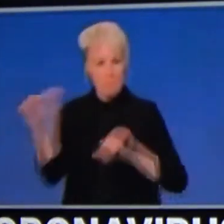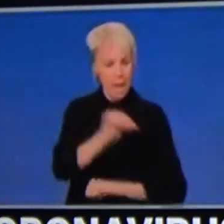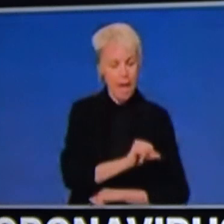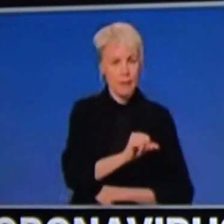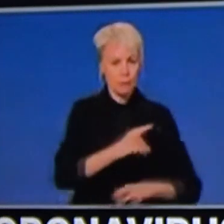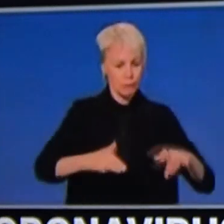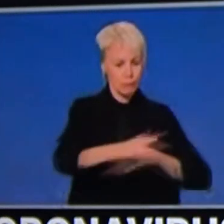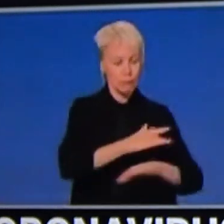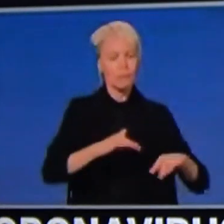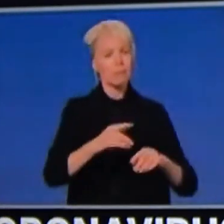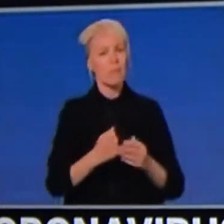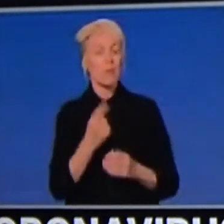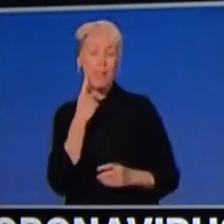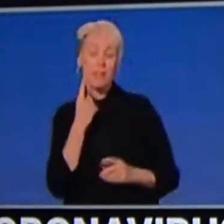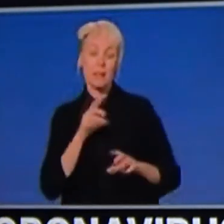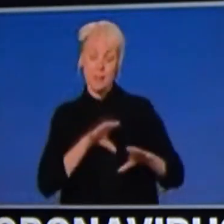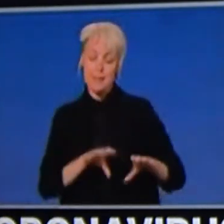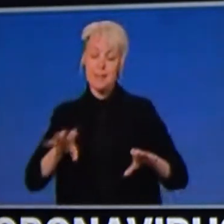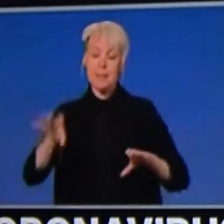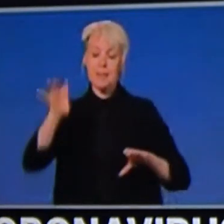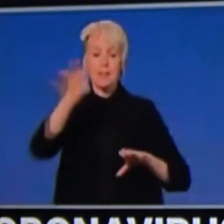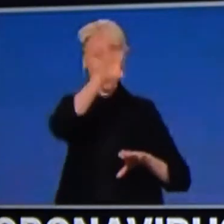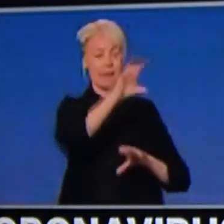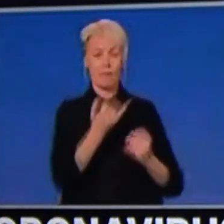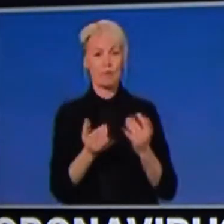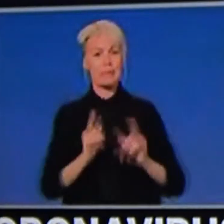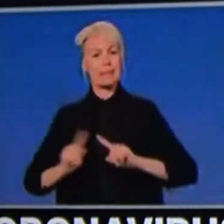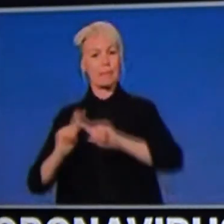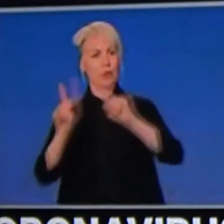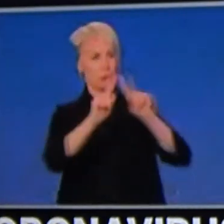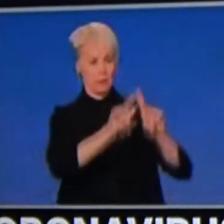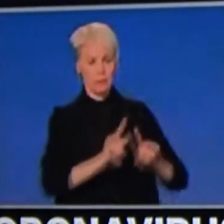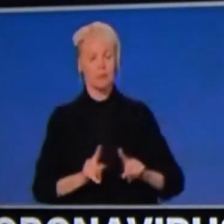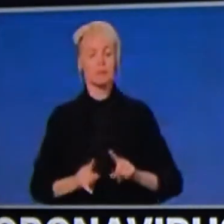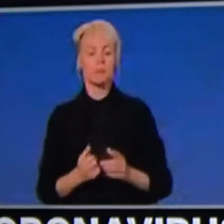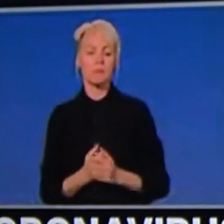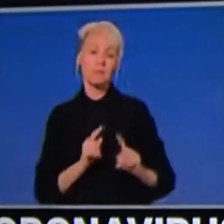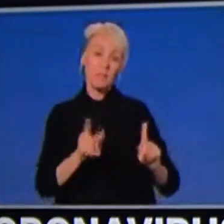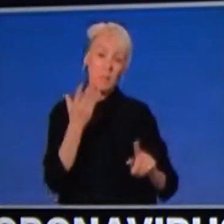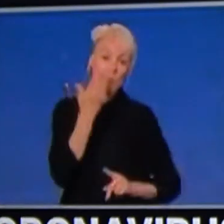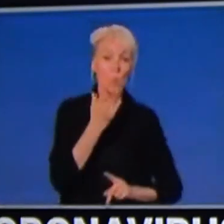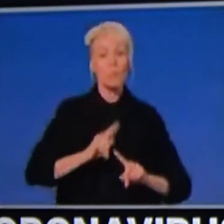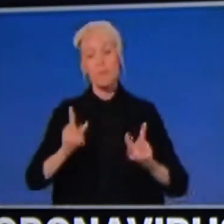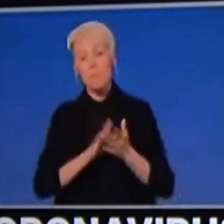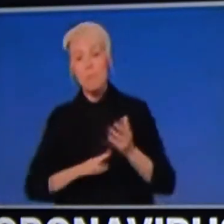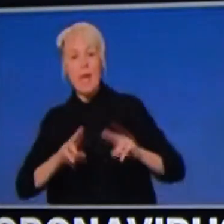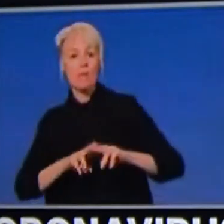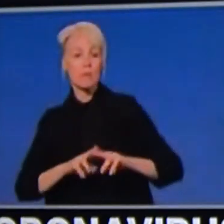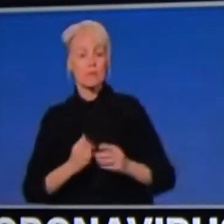parents are engaging, how schools are acting, and I would expect to continue to see